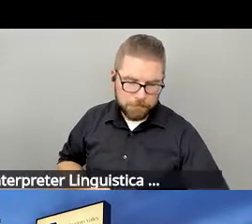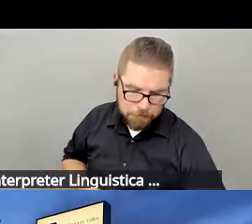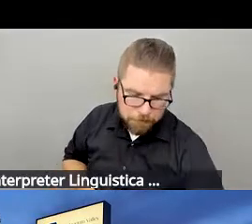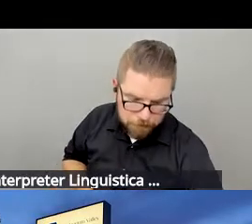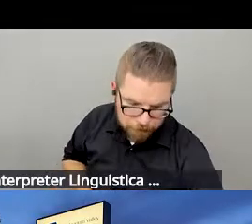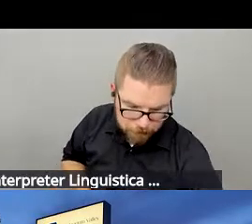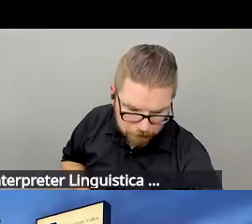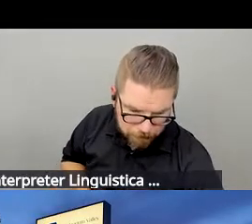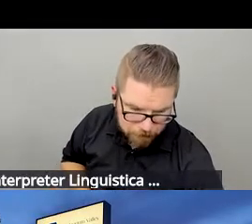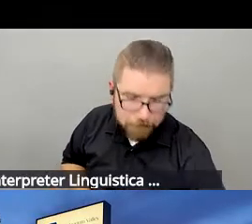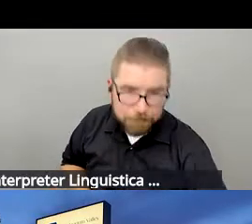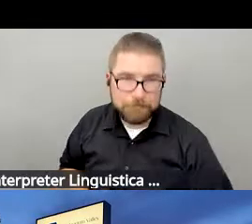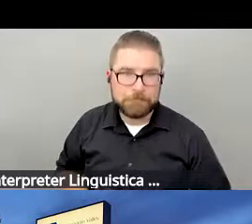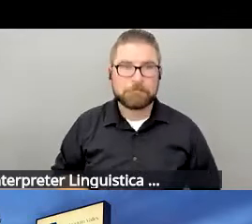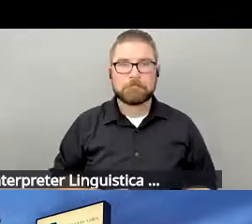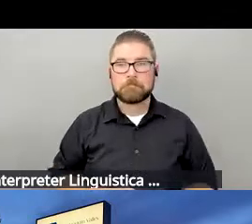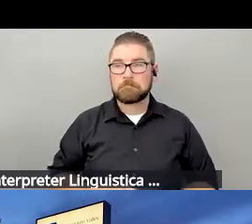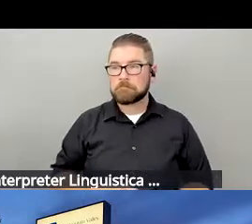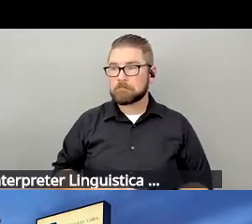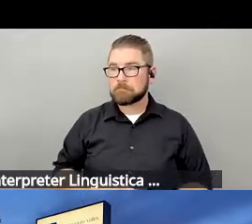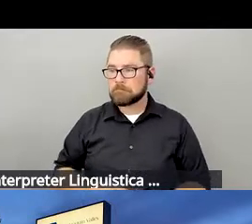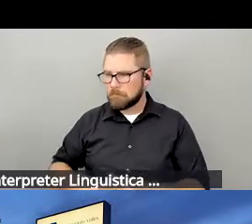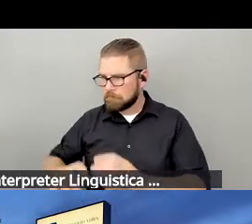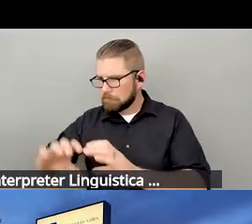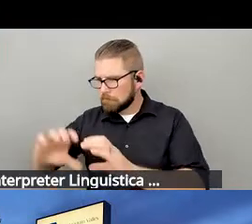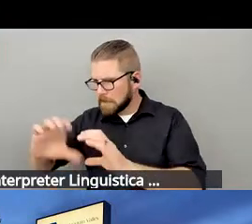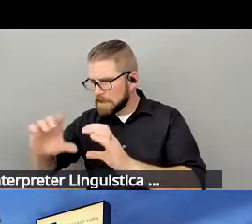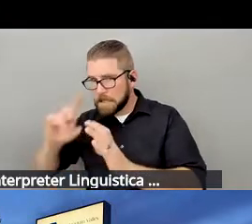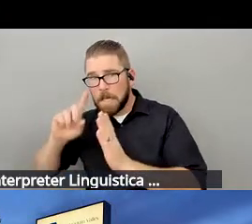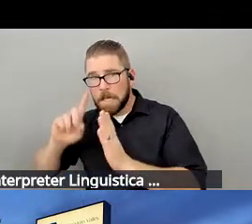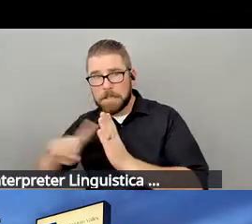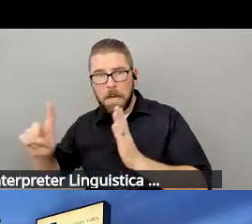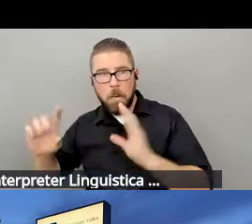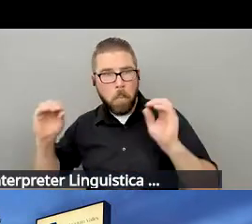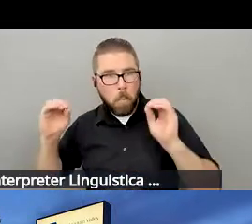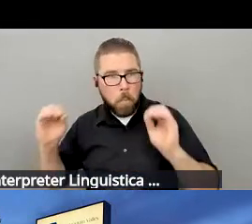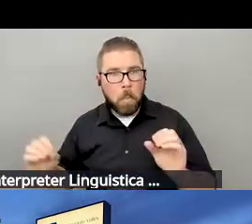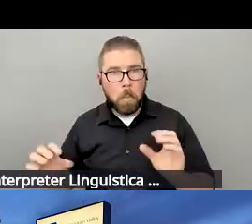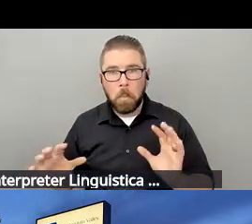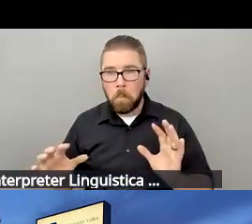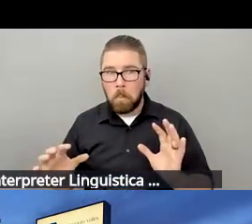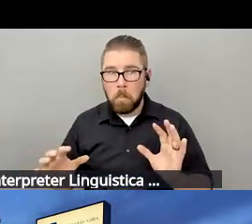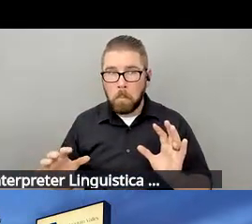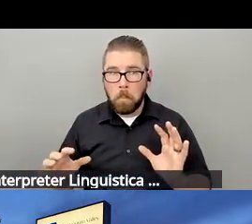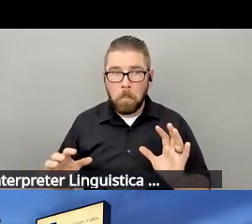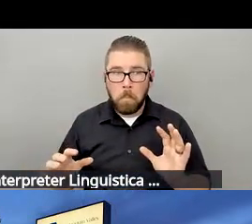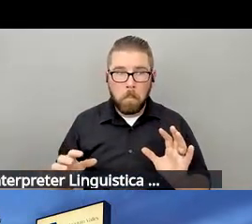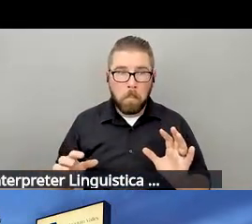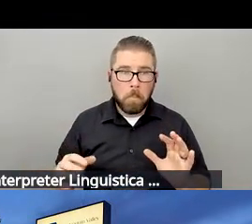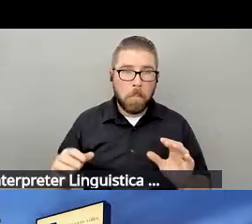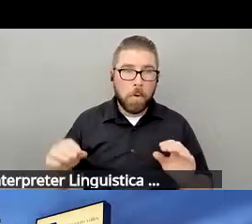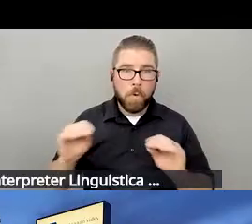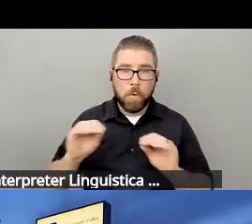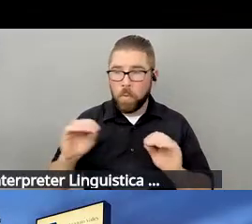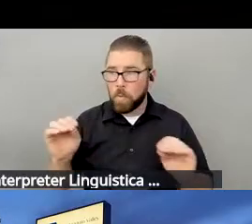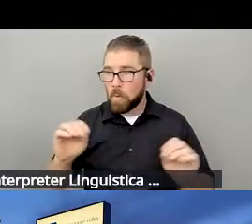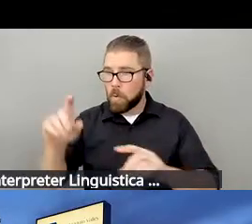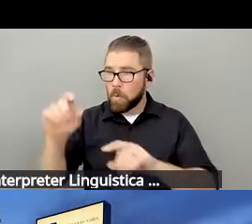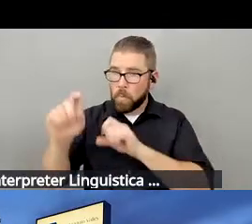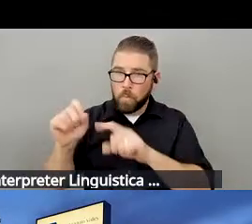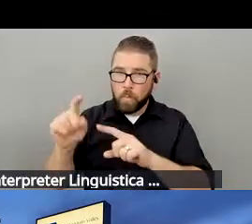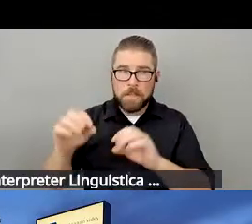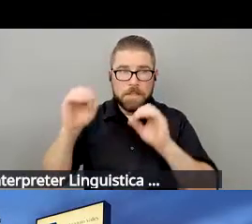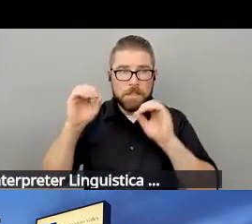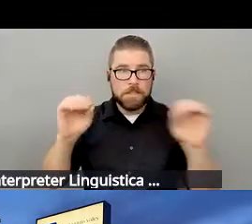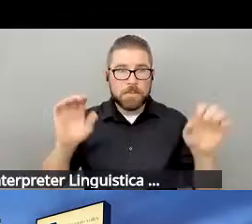Right, I don't see anything in the chat or any questions or any hands raised. I think we can go